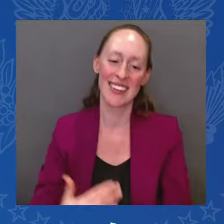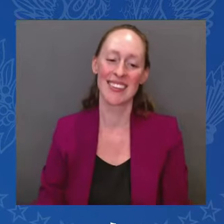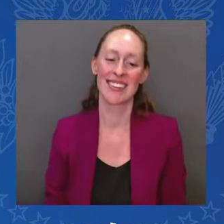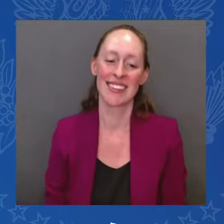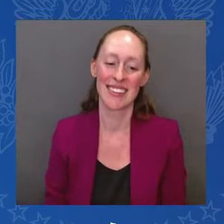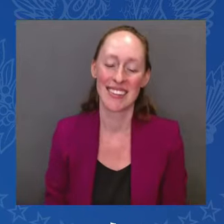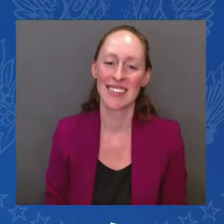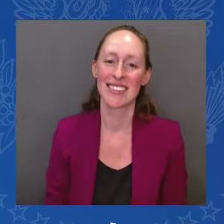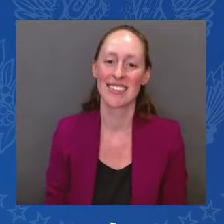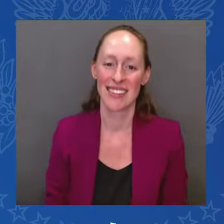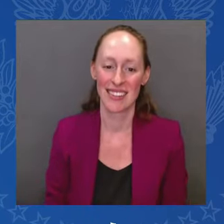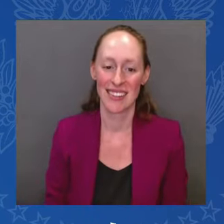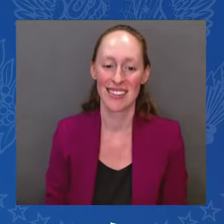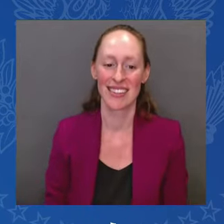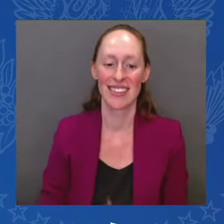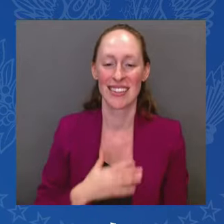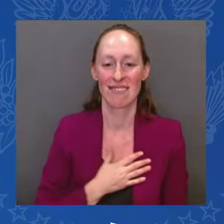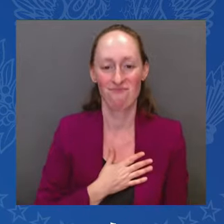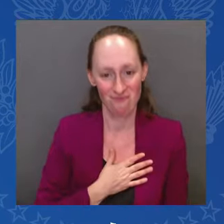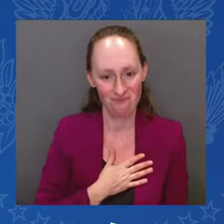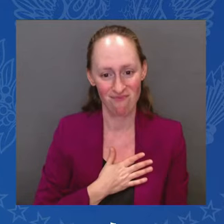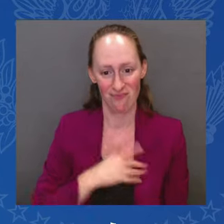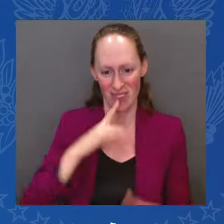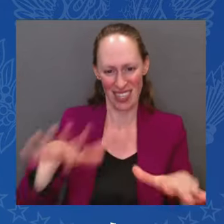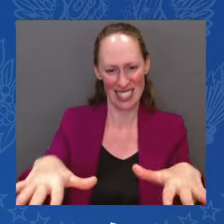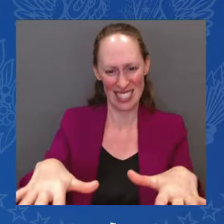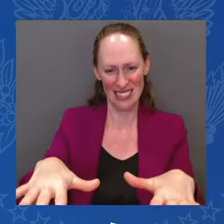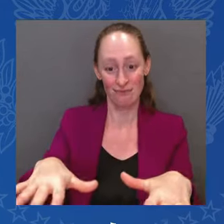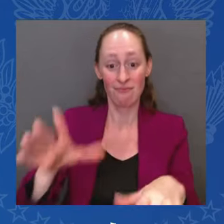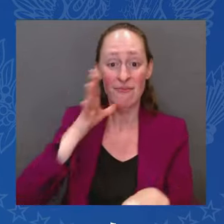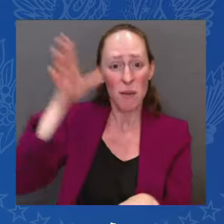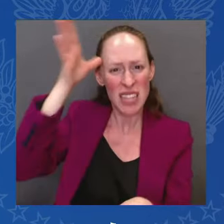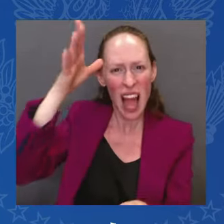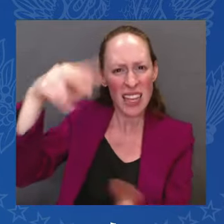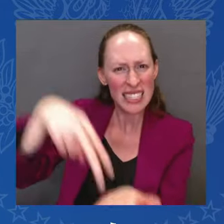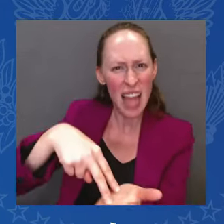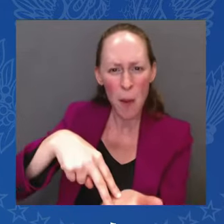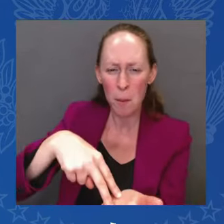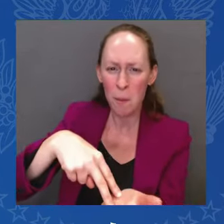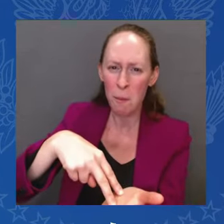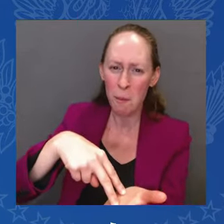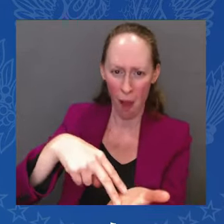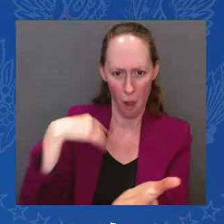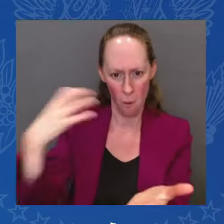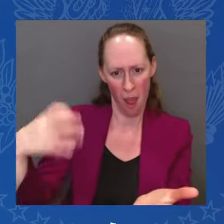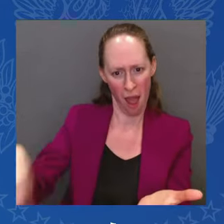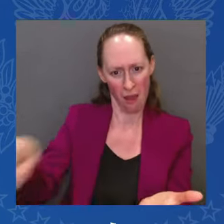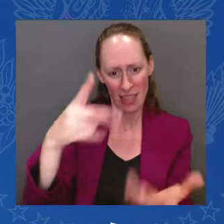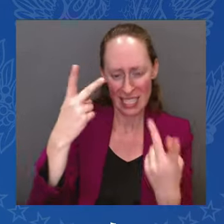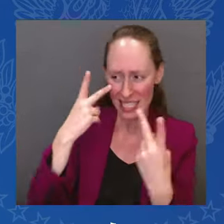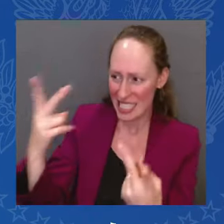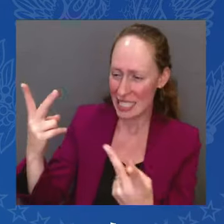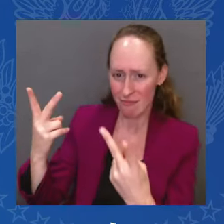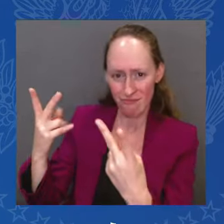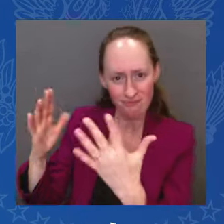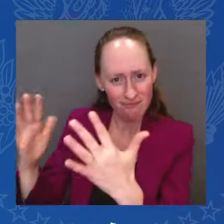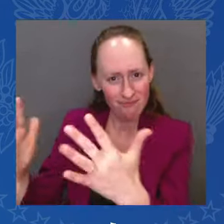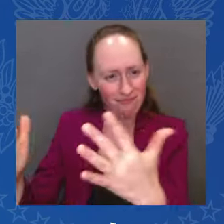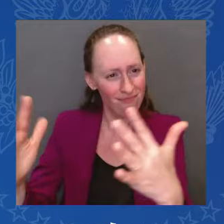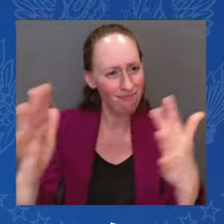Everyone should see it except Mom and Dad. Mom and Dad, stand up. I want everybody to see the parents of this proud, young, new